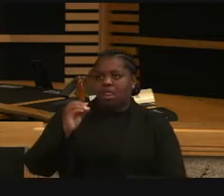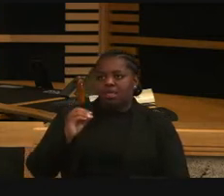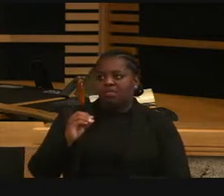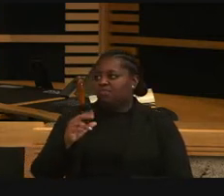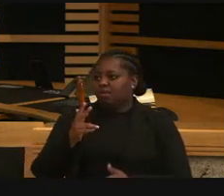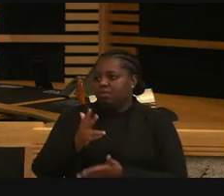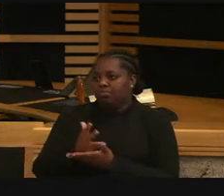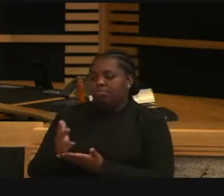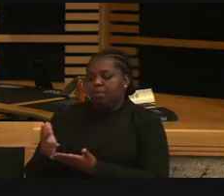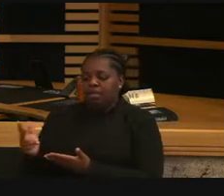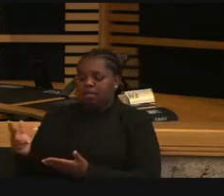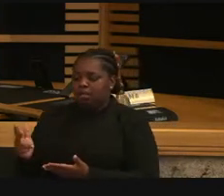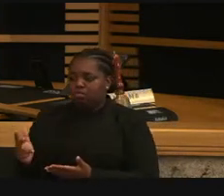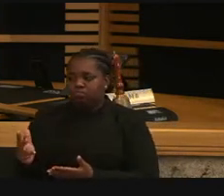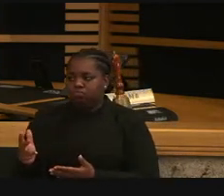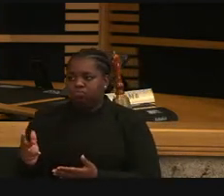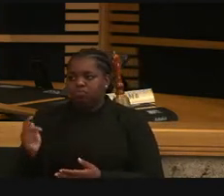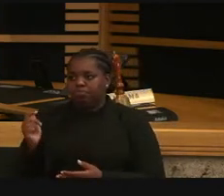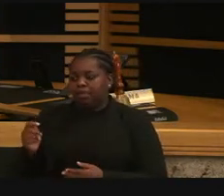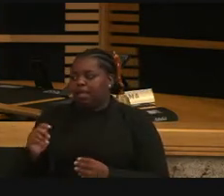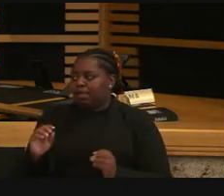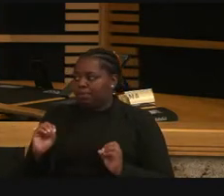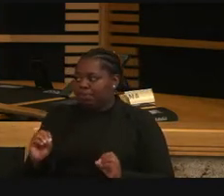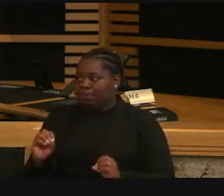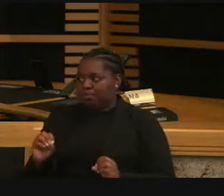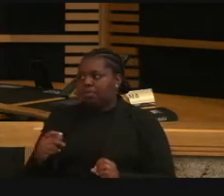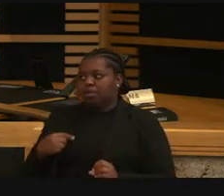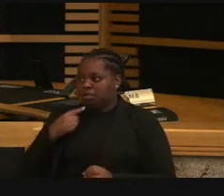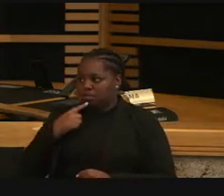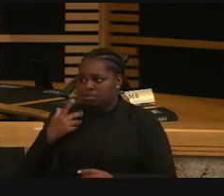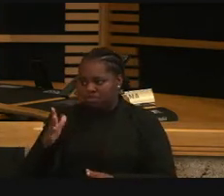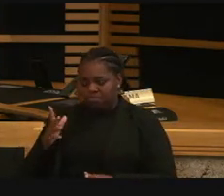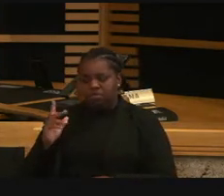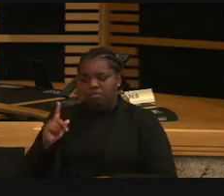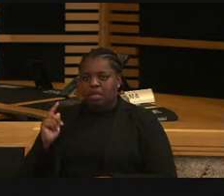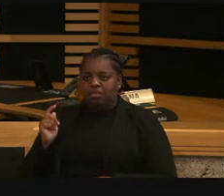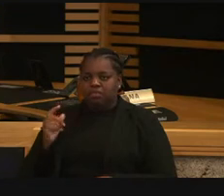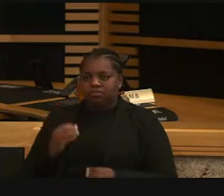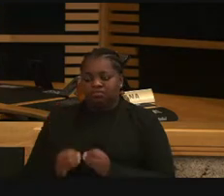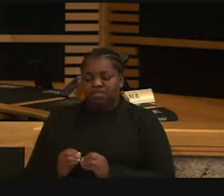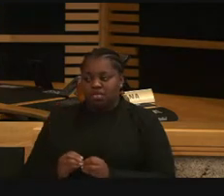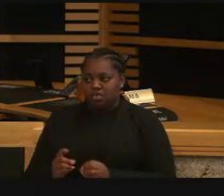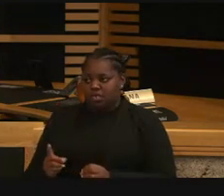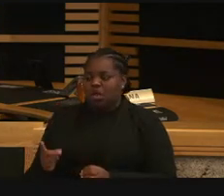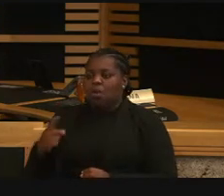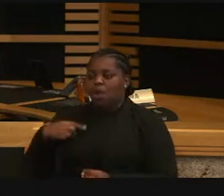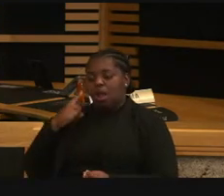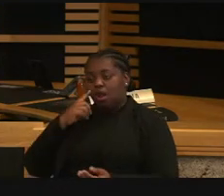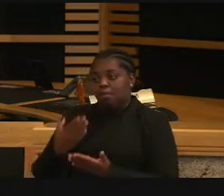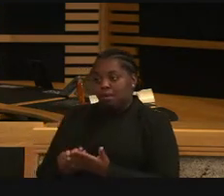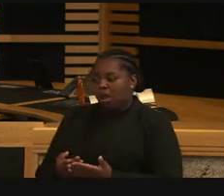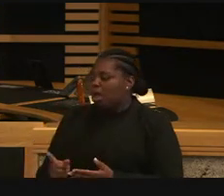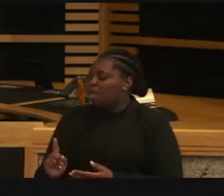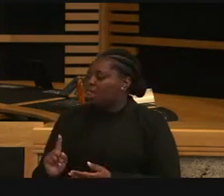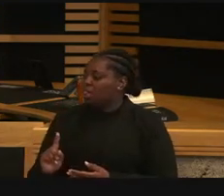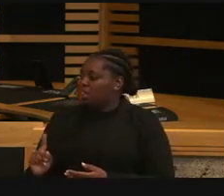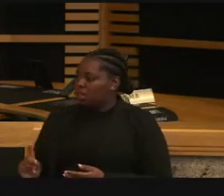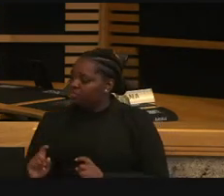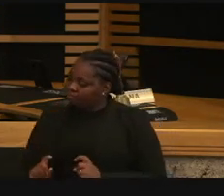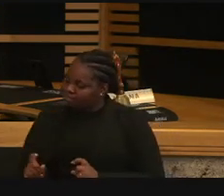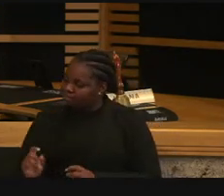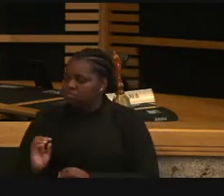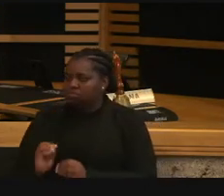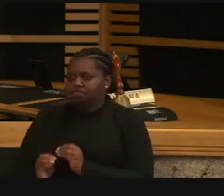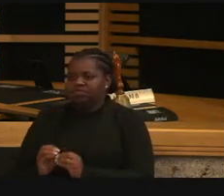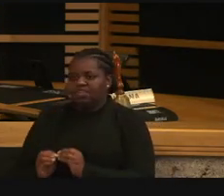packing nantsika echajayo sathi ke mayilungiswe. We are recommending that the department must fast track the construction